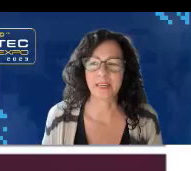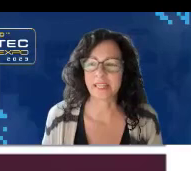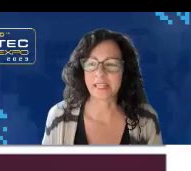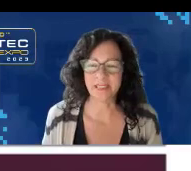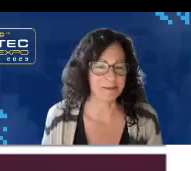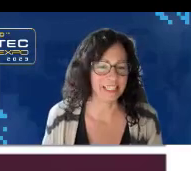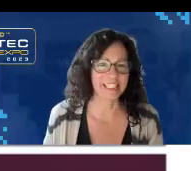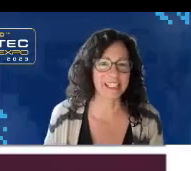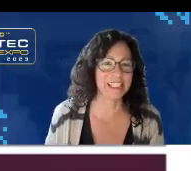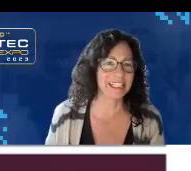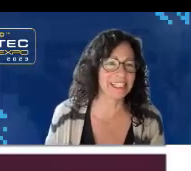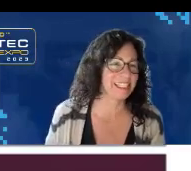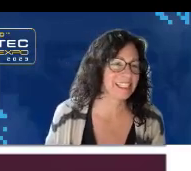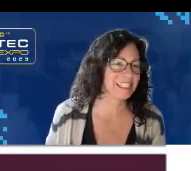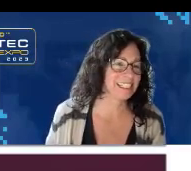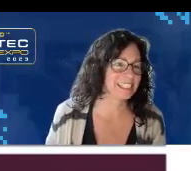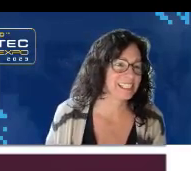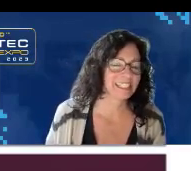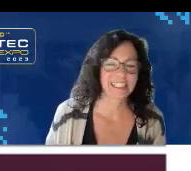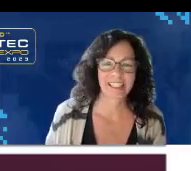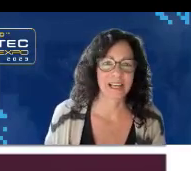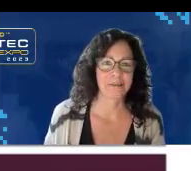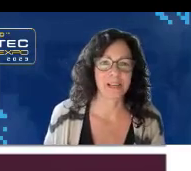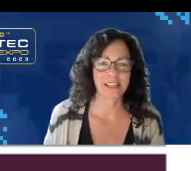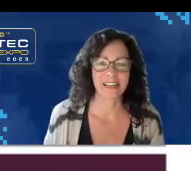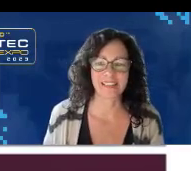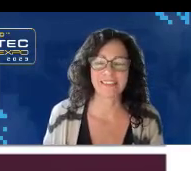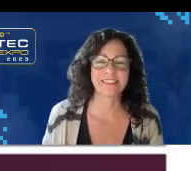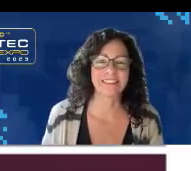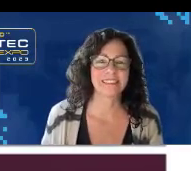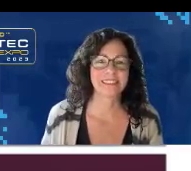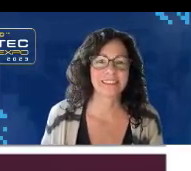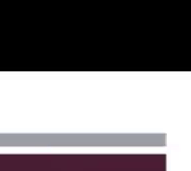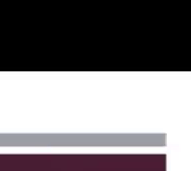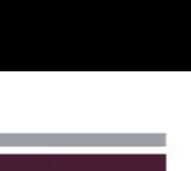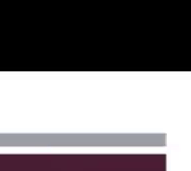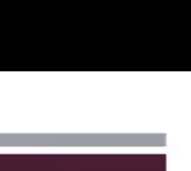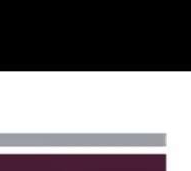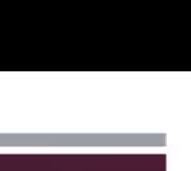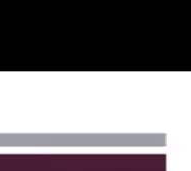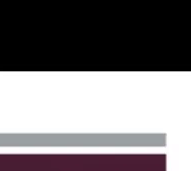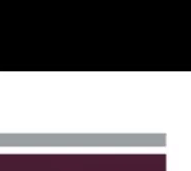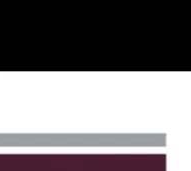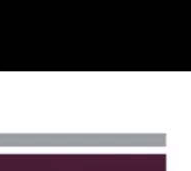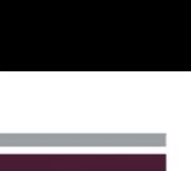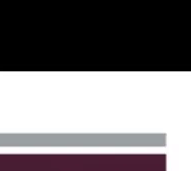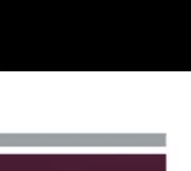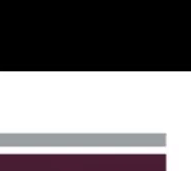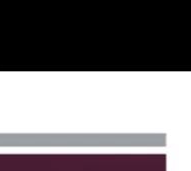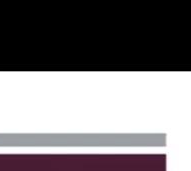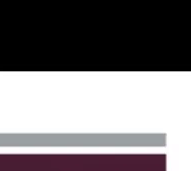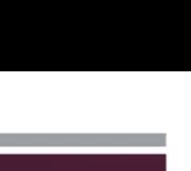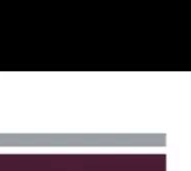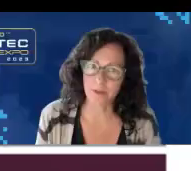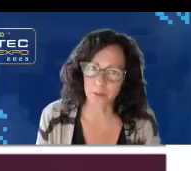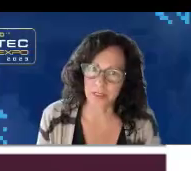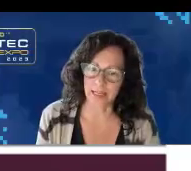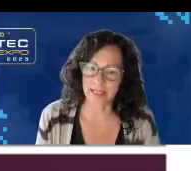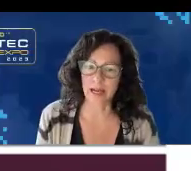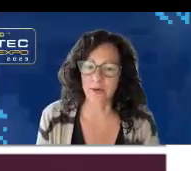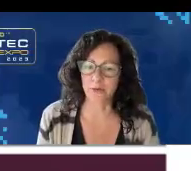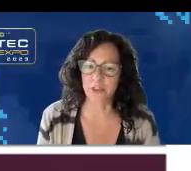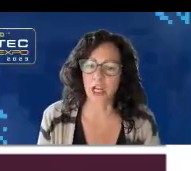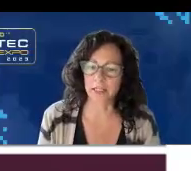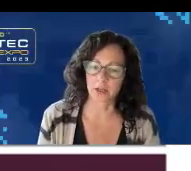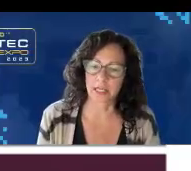Sorry, somebody muted me. Am I okay now? Yes. Yes. Okay. And so